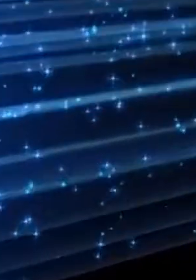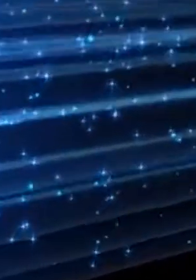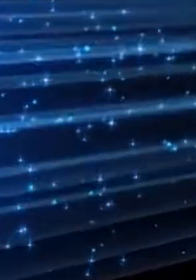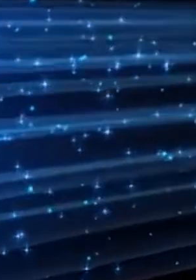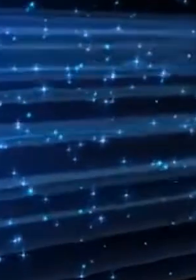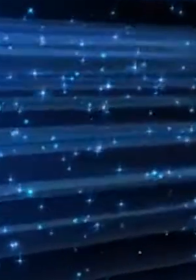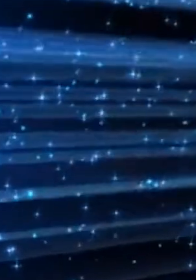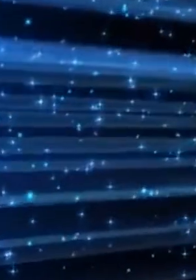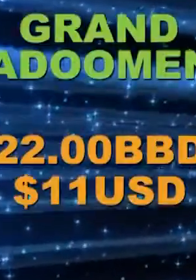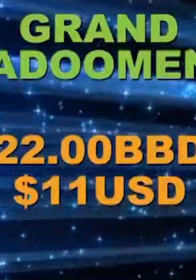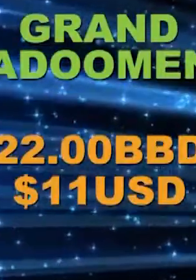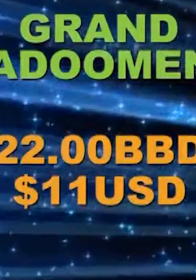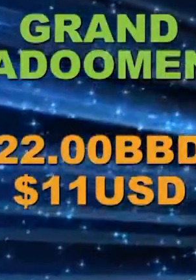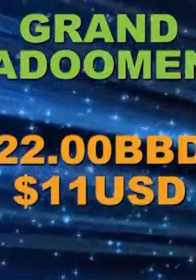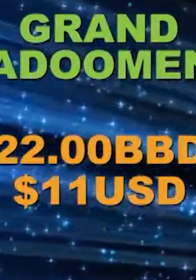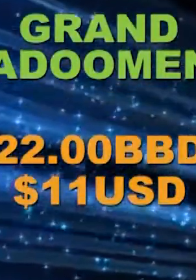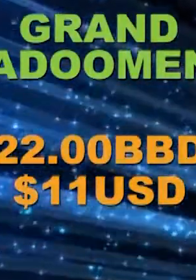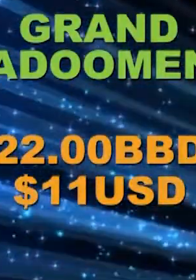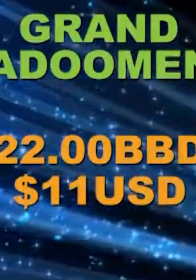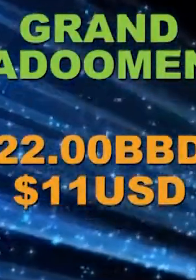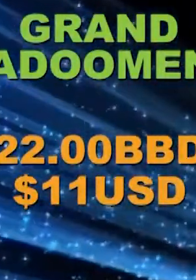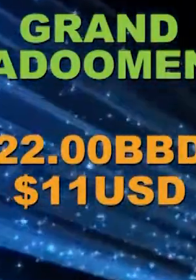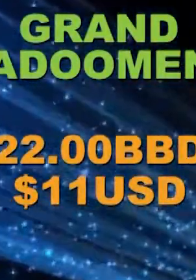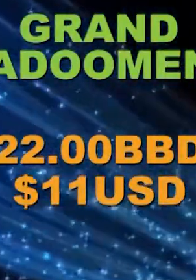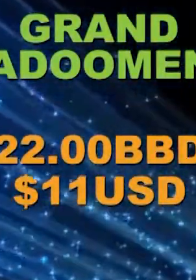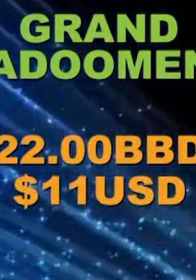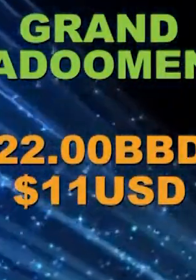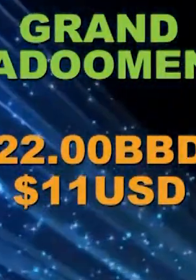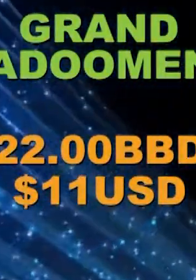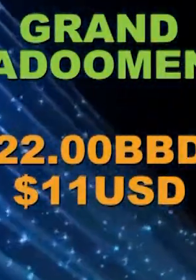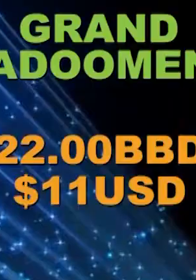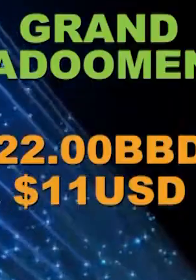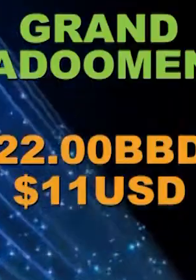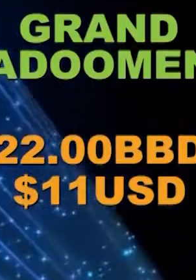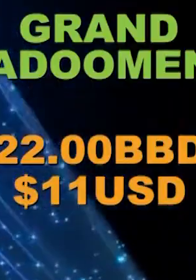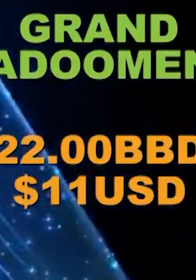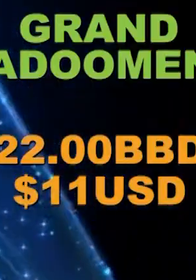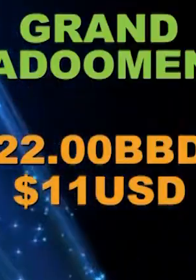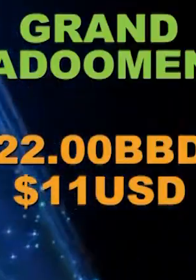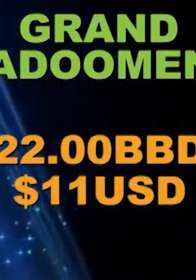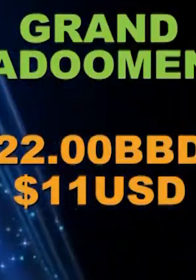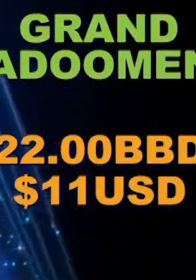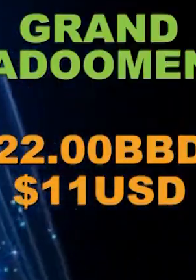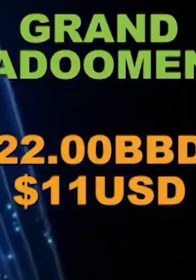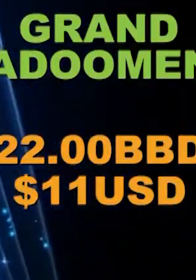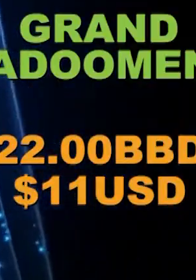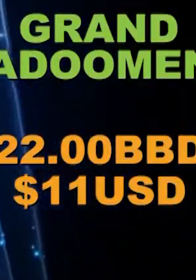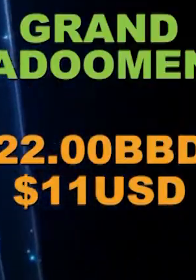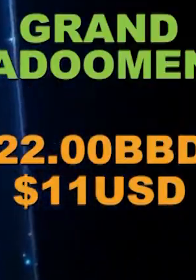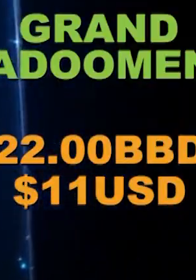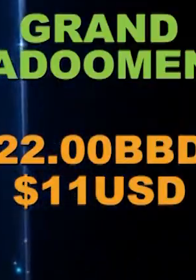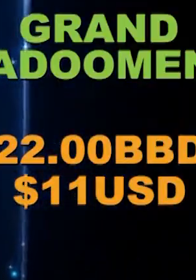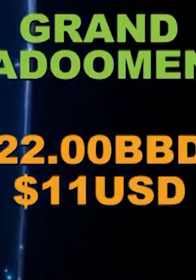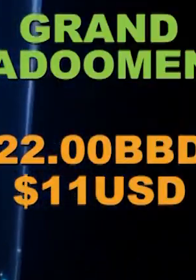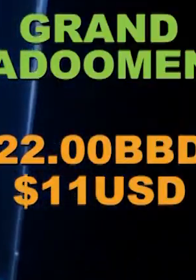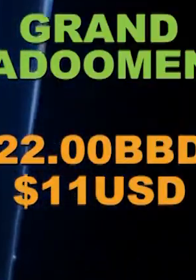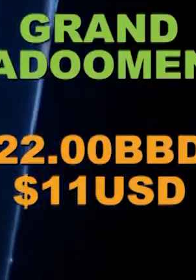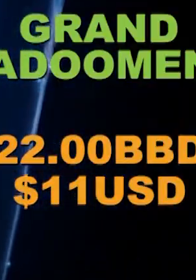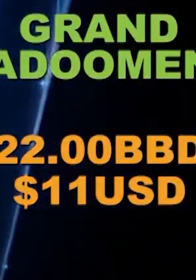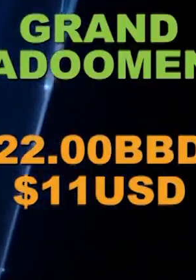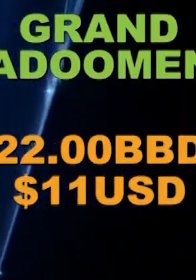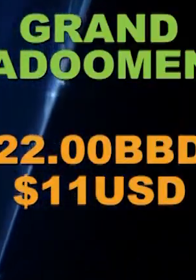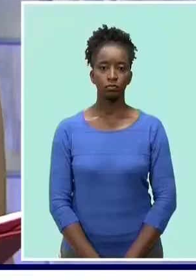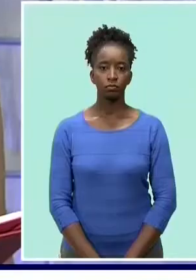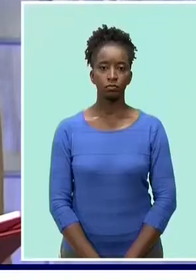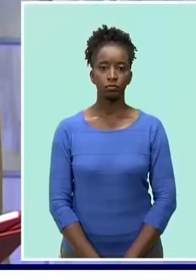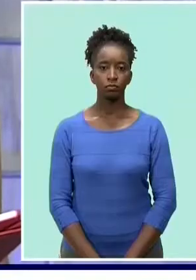$11. Don't be left out. Log on now to cropover.cbc.bb and book. CBC, taking crop over to